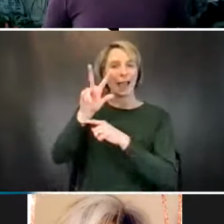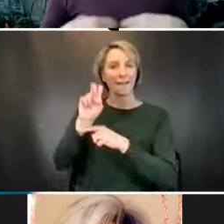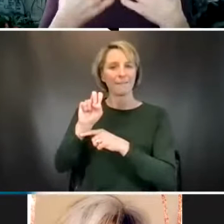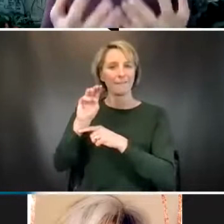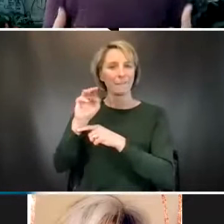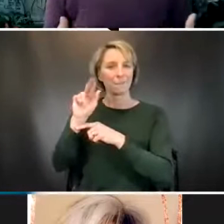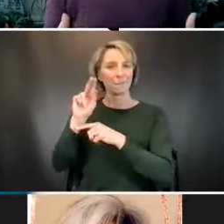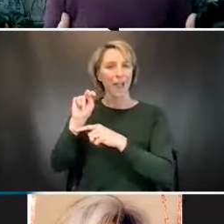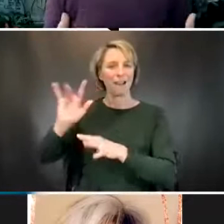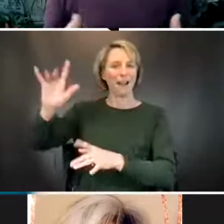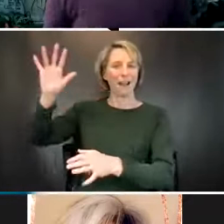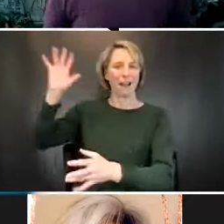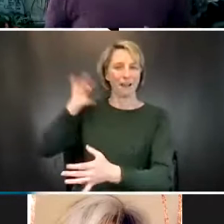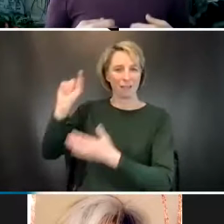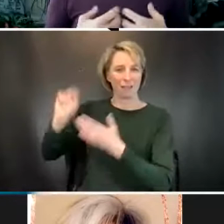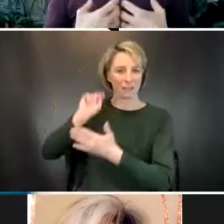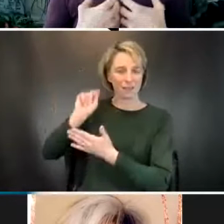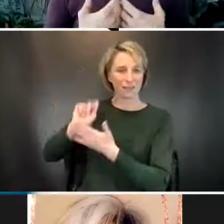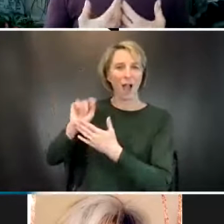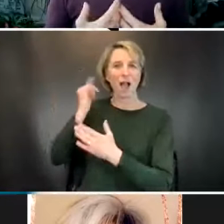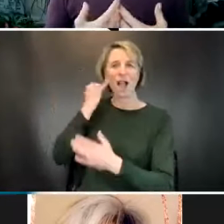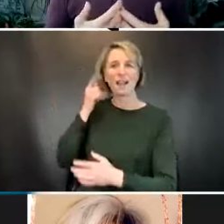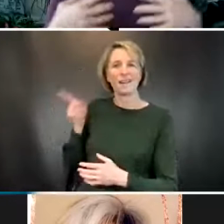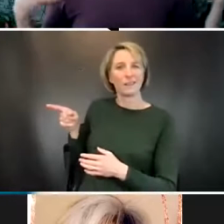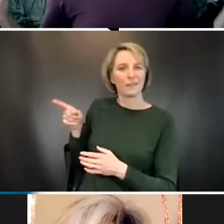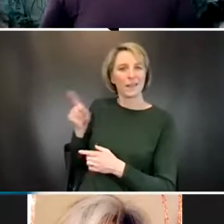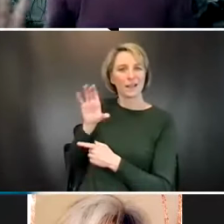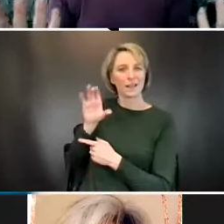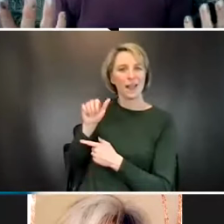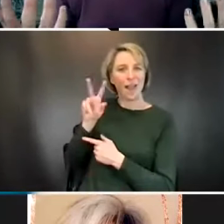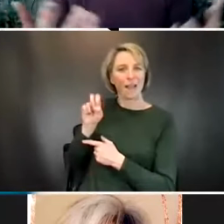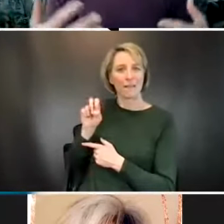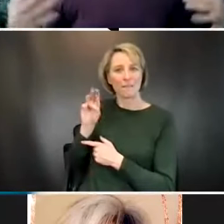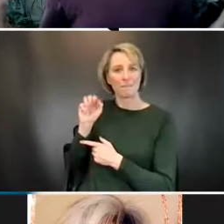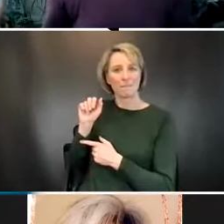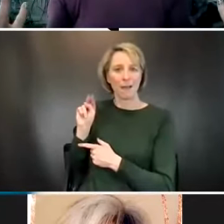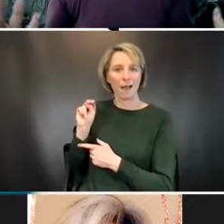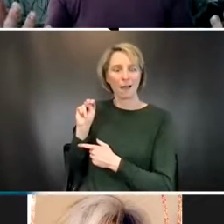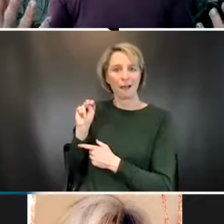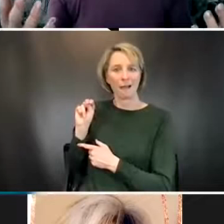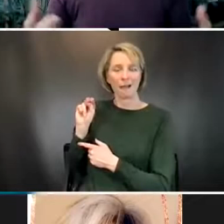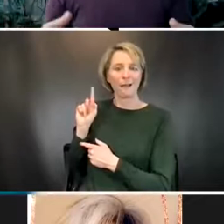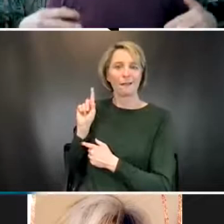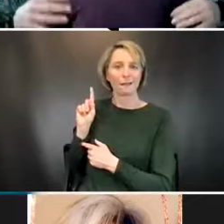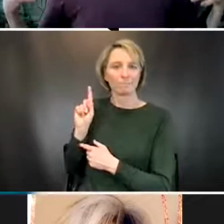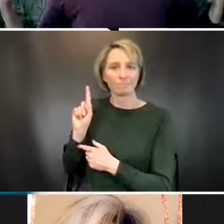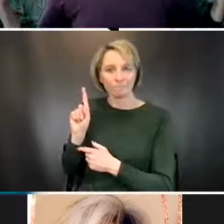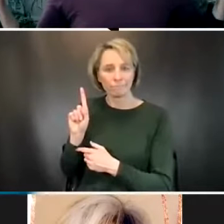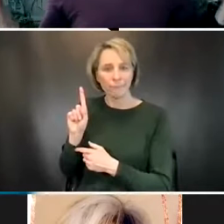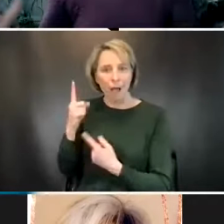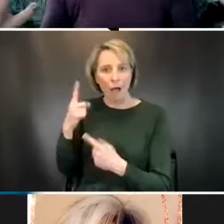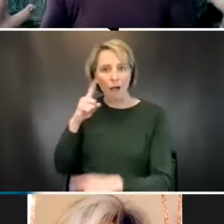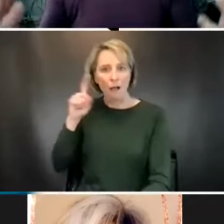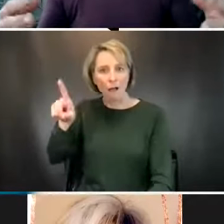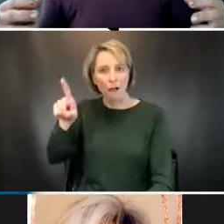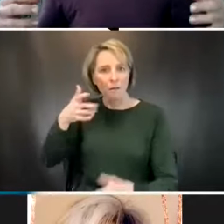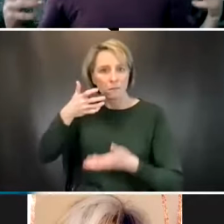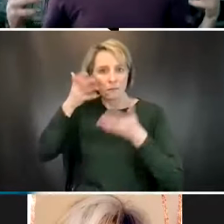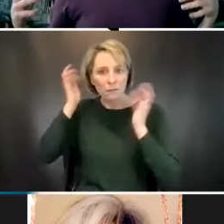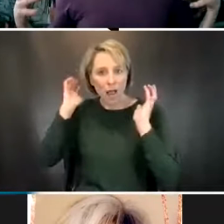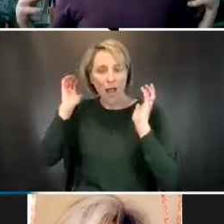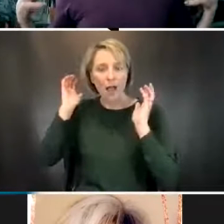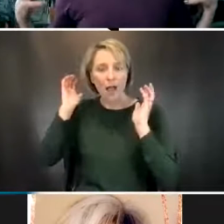we experienced the lion or the tiger, and let's say we worked as a collective and we beat the